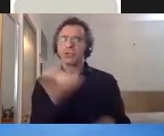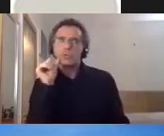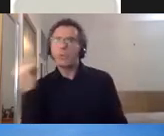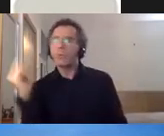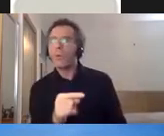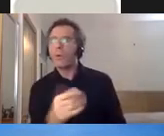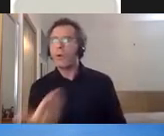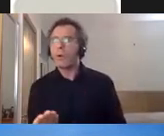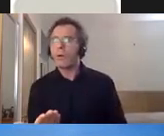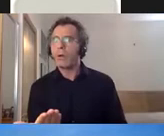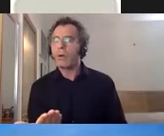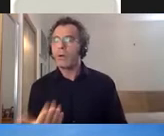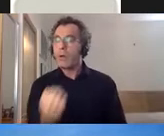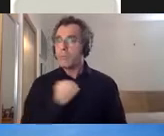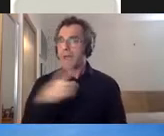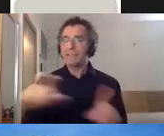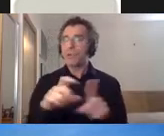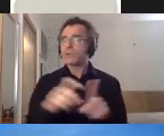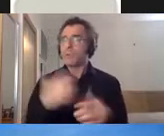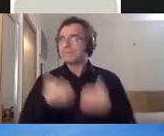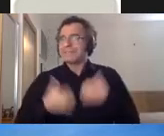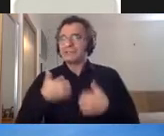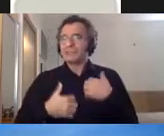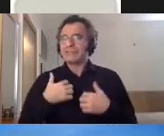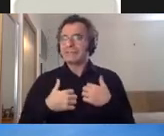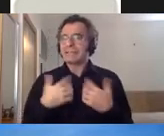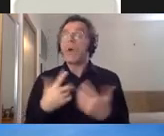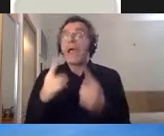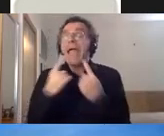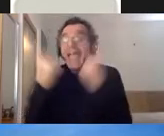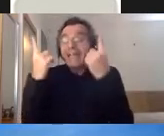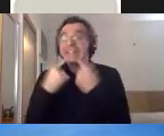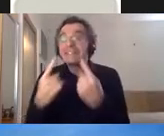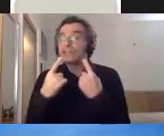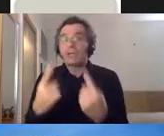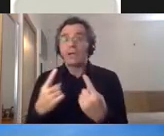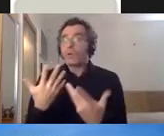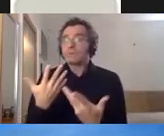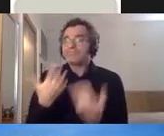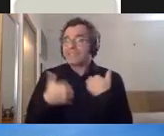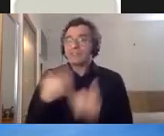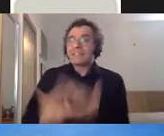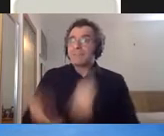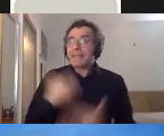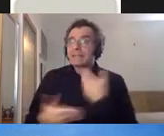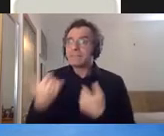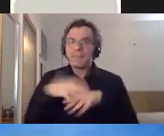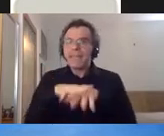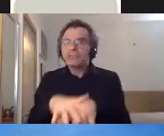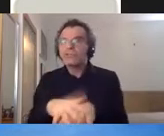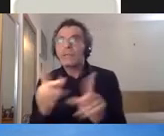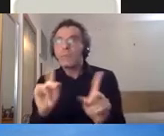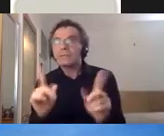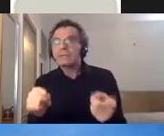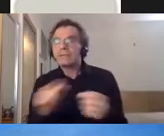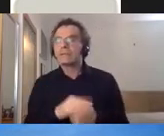about it. She wasn't interested really in telling me what the mainstream classes were doing. Such attitudinal